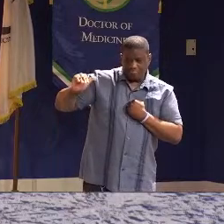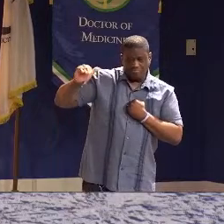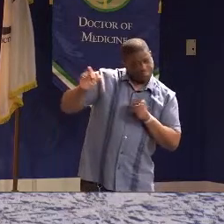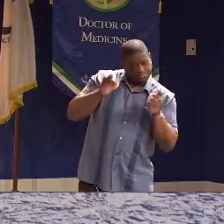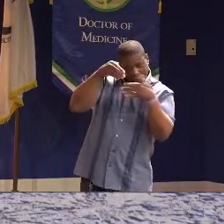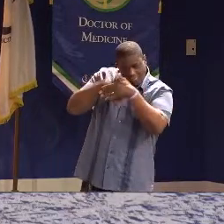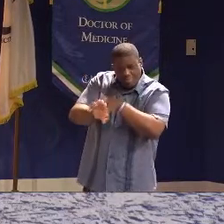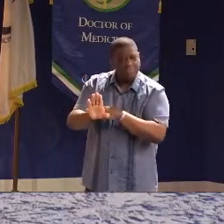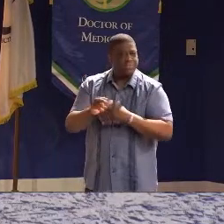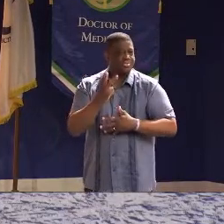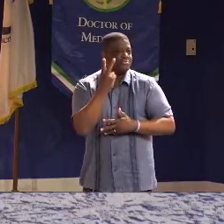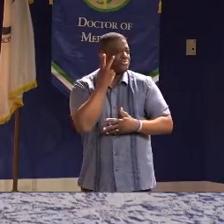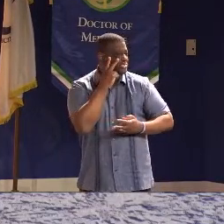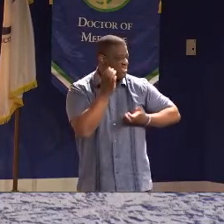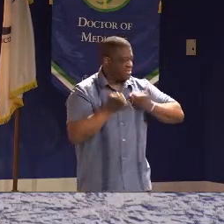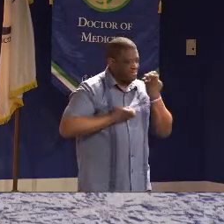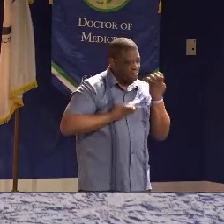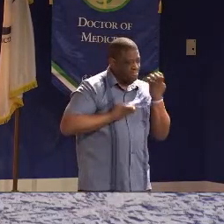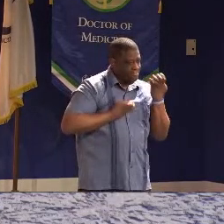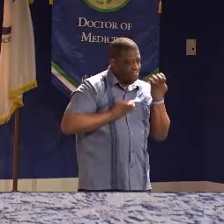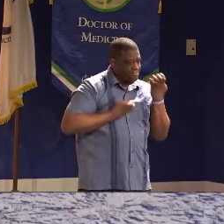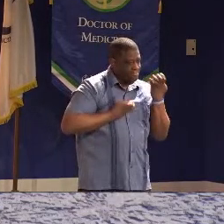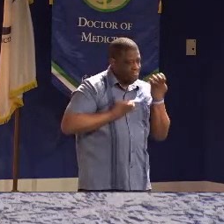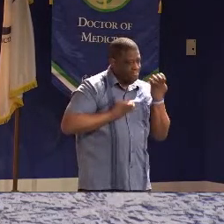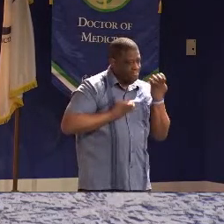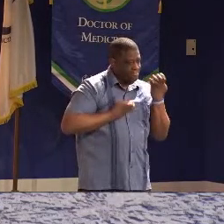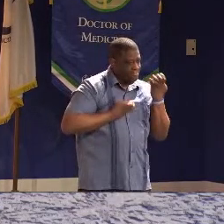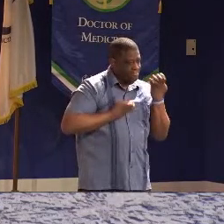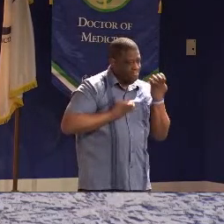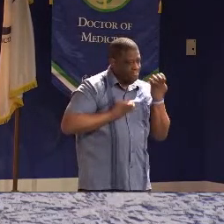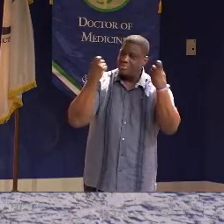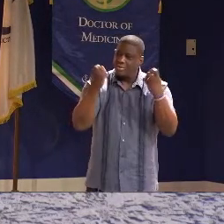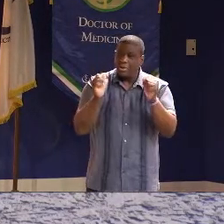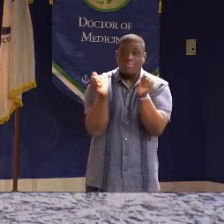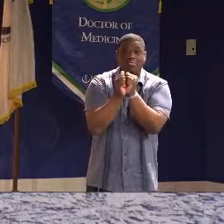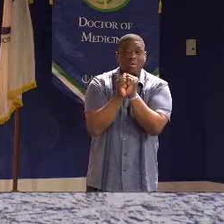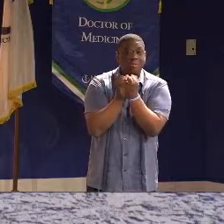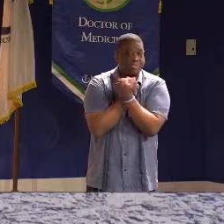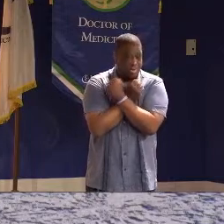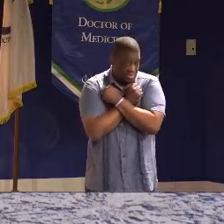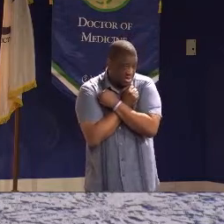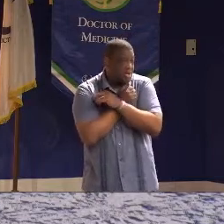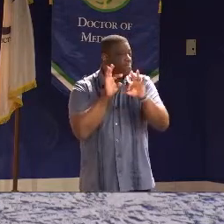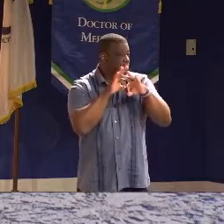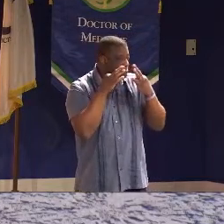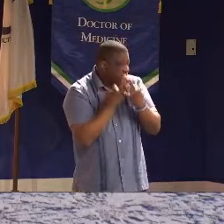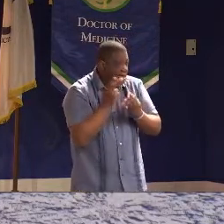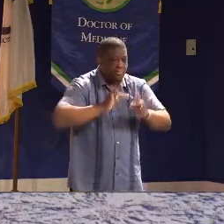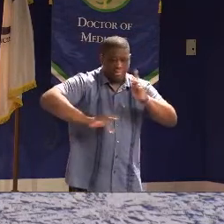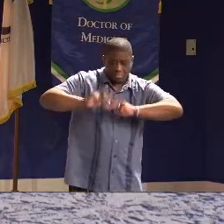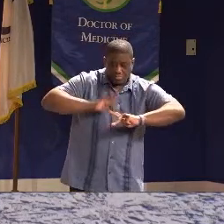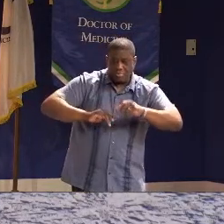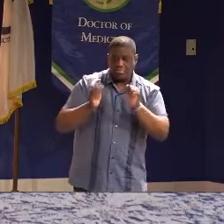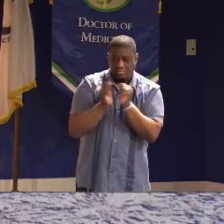the emotions and seeing you celebrate with your loved ones was just amazing to see.